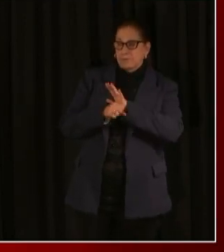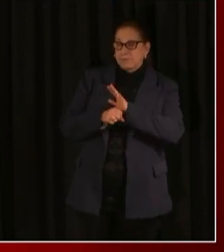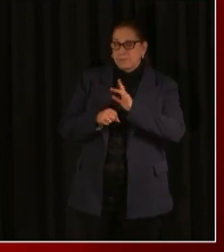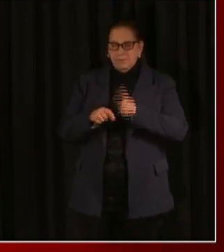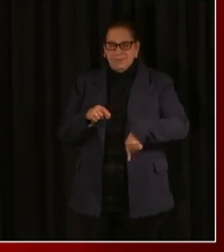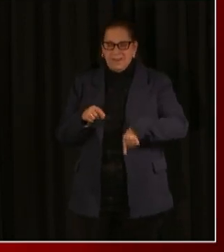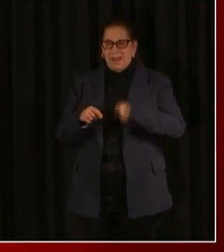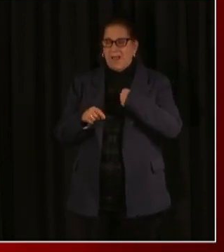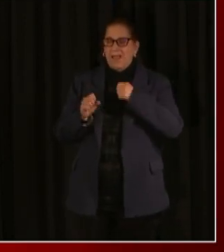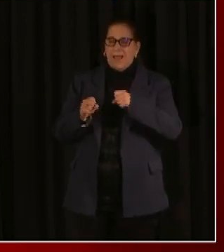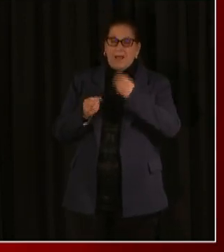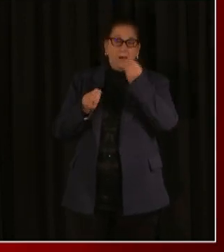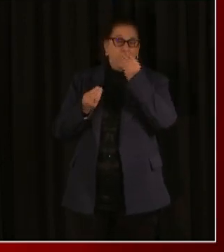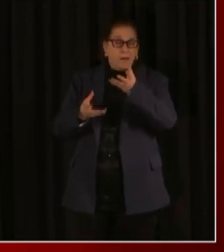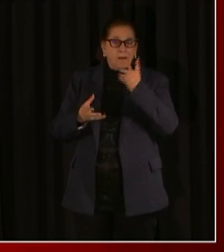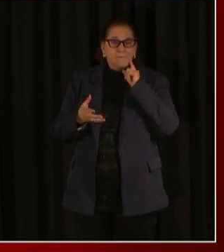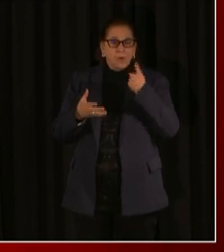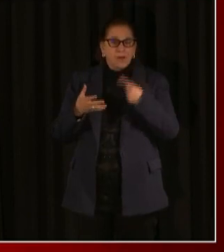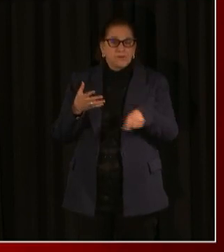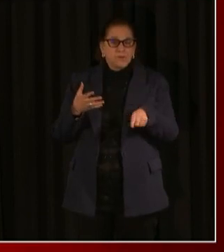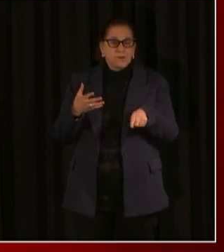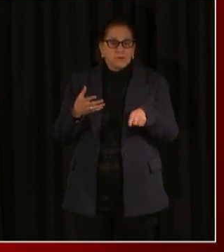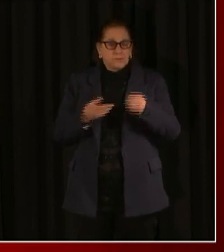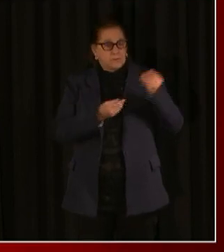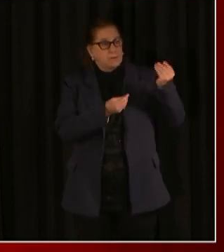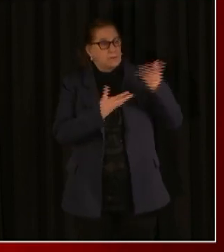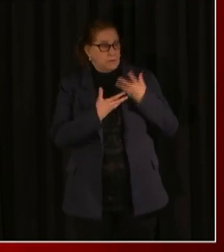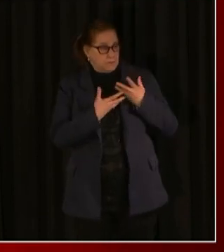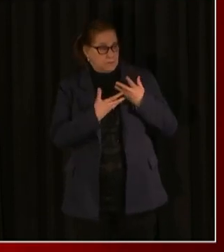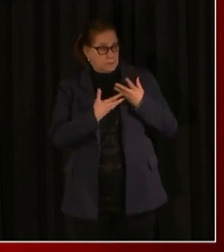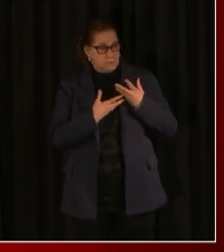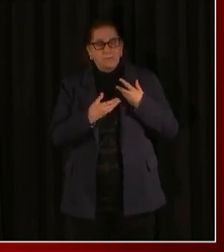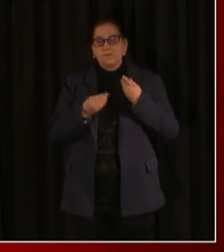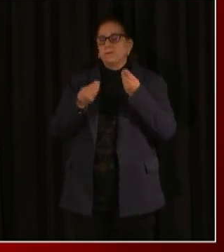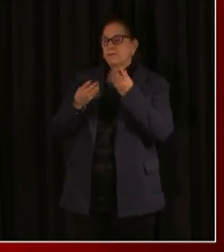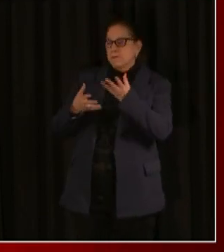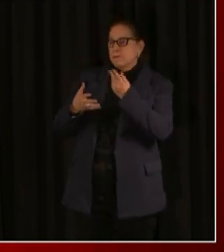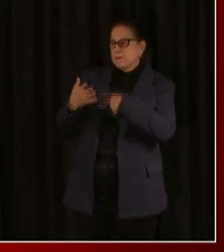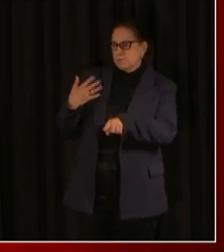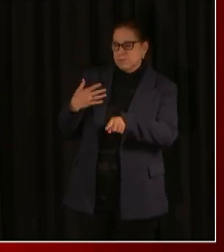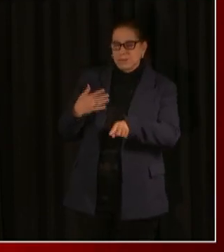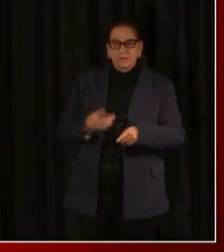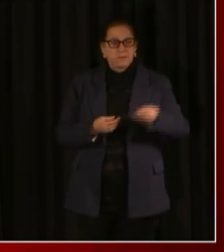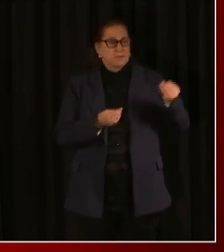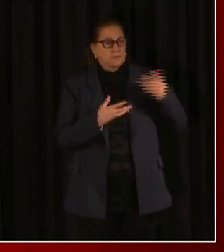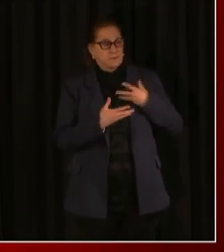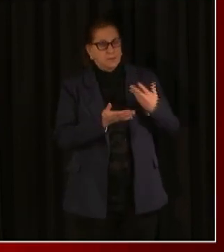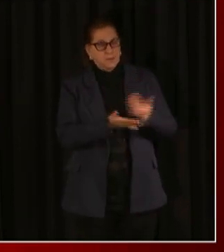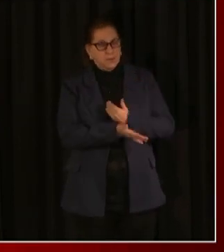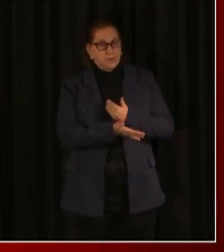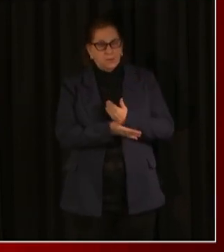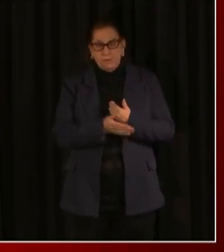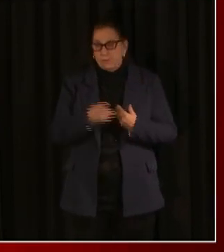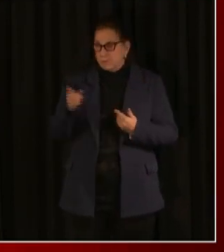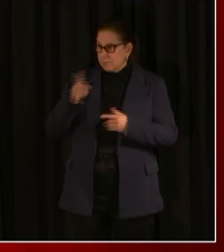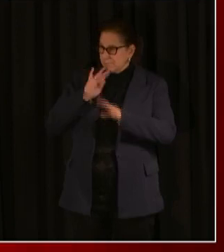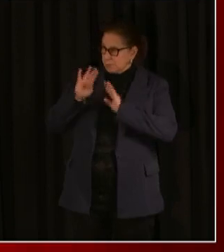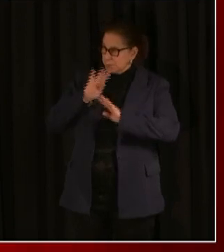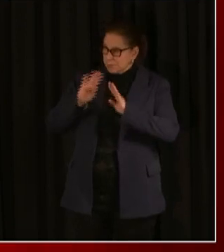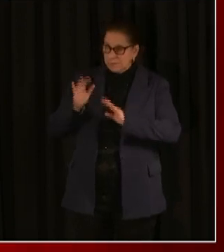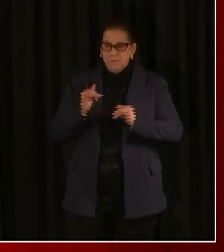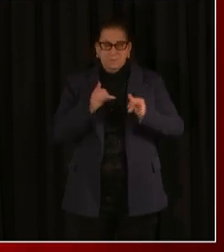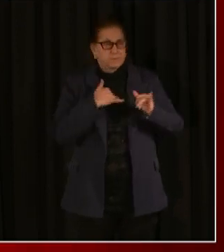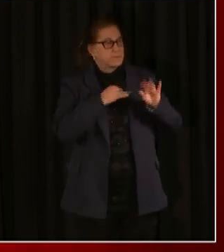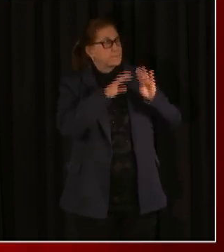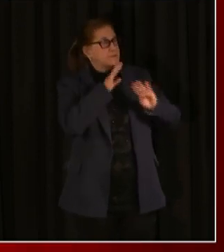beyond that. And I know that that's a point of frustration that we share with everyone who's asking us those